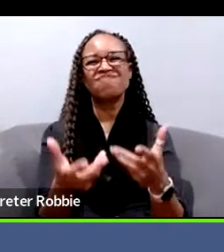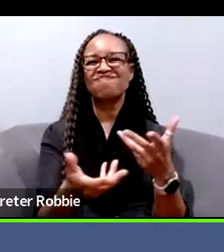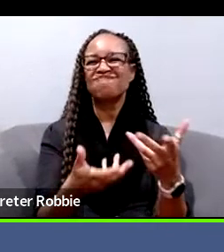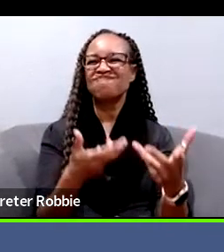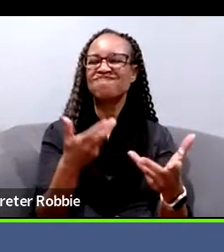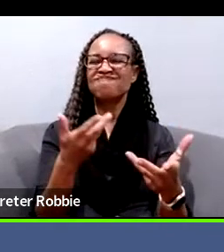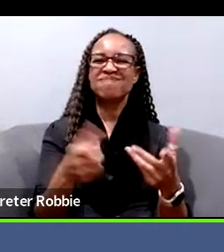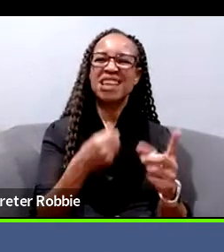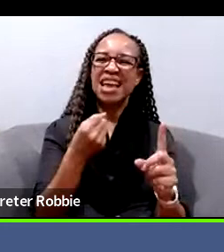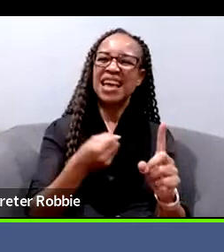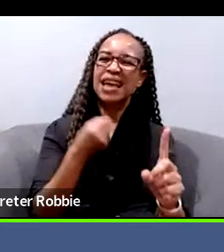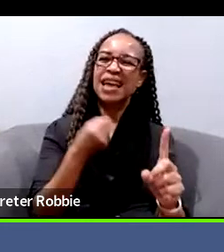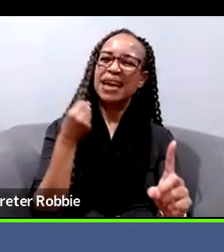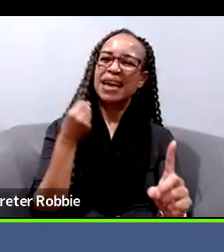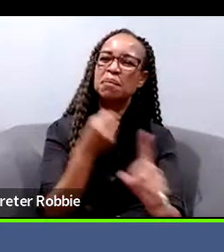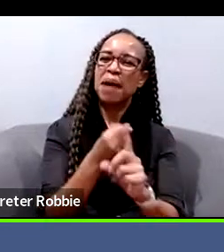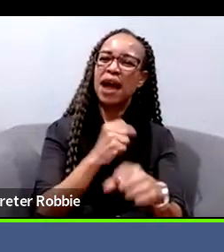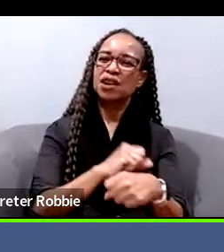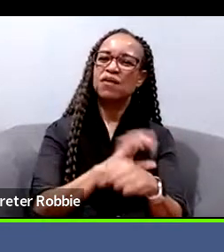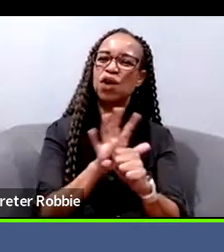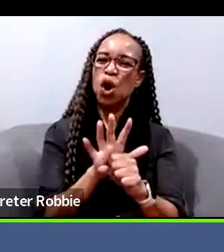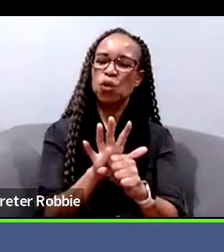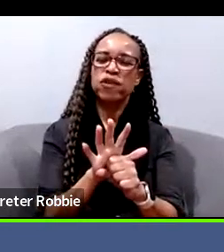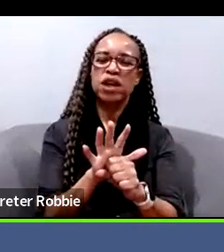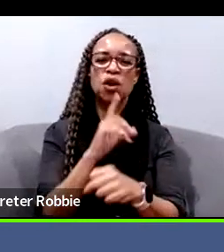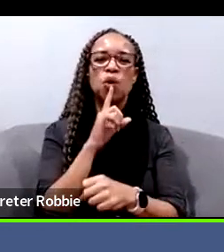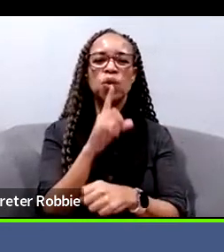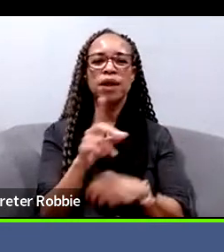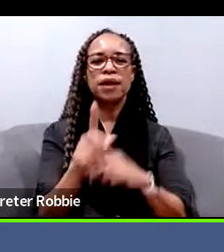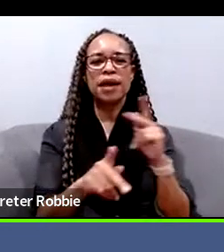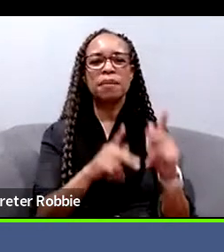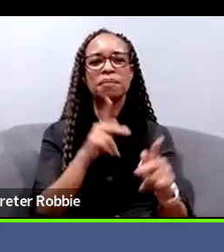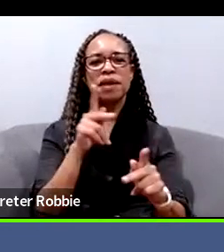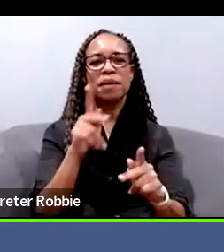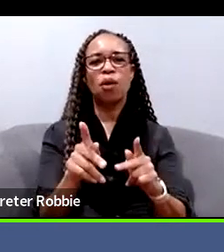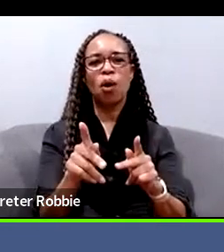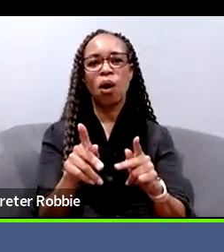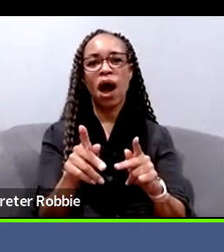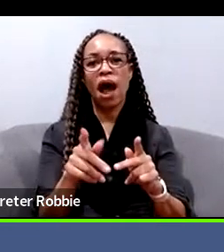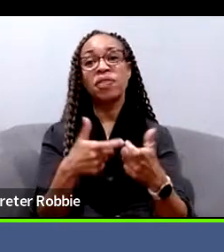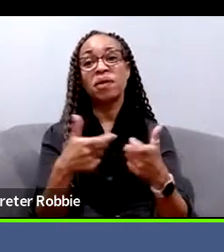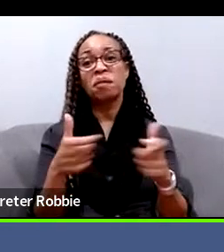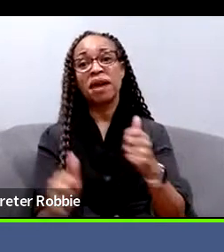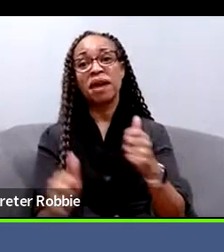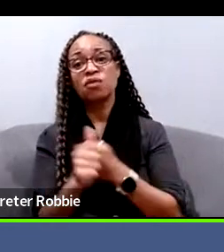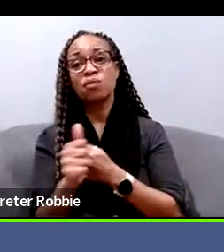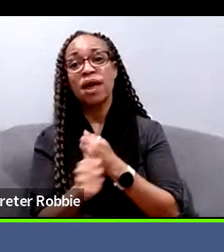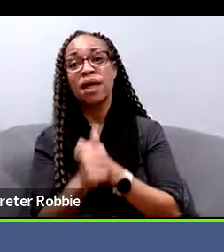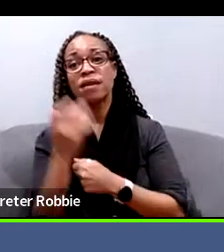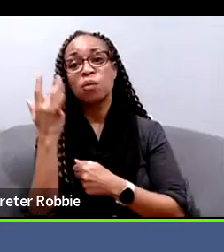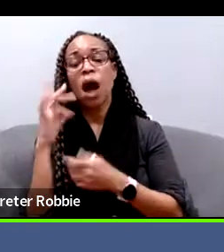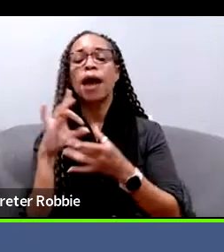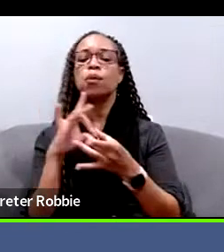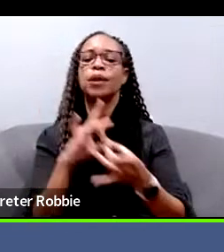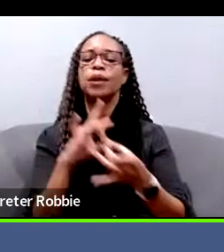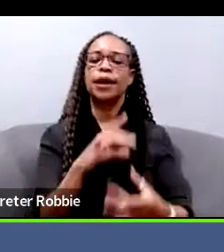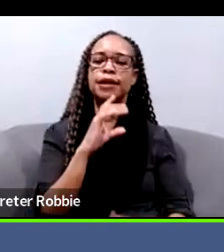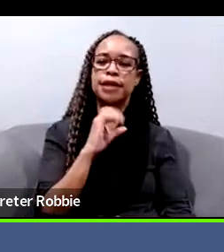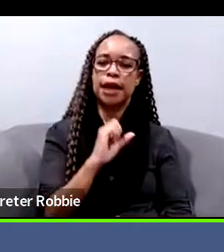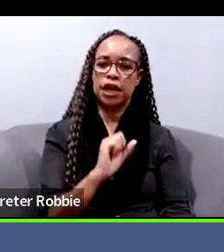grinding impact of COVID, primarily in people who appear to be at greatest risk, primarily due to age, at least based